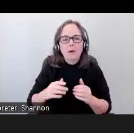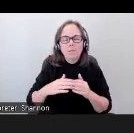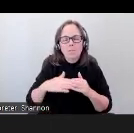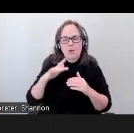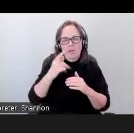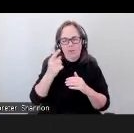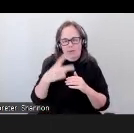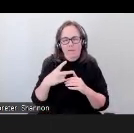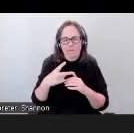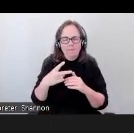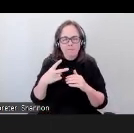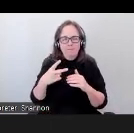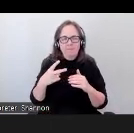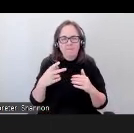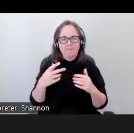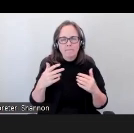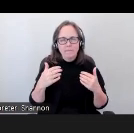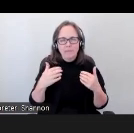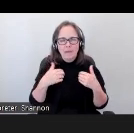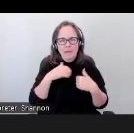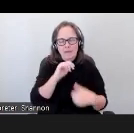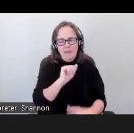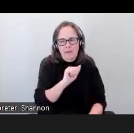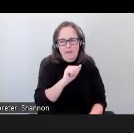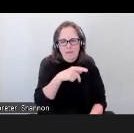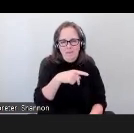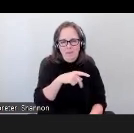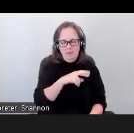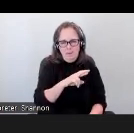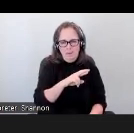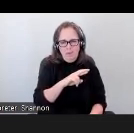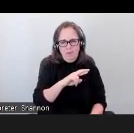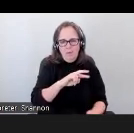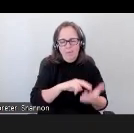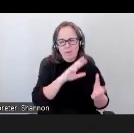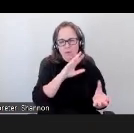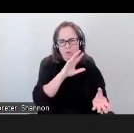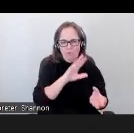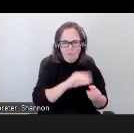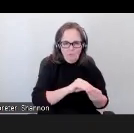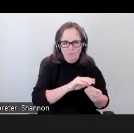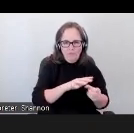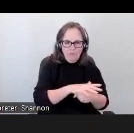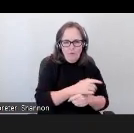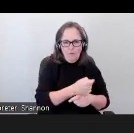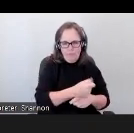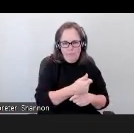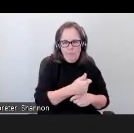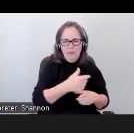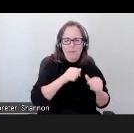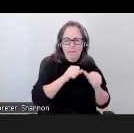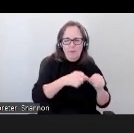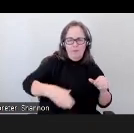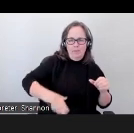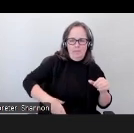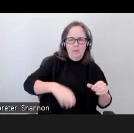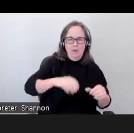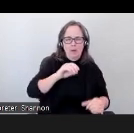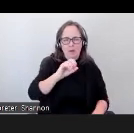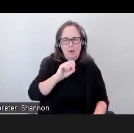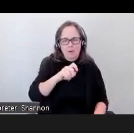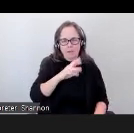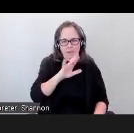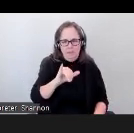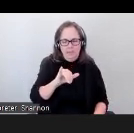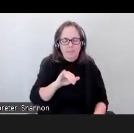our patients had APR, which is removal of their rectum and anus, and ended up with permanent ostomy.